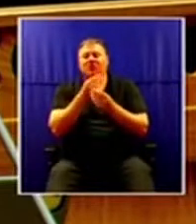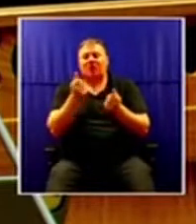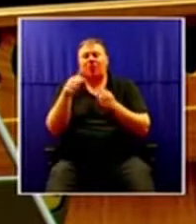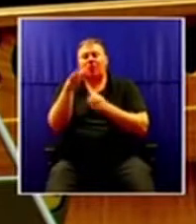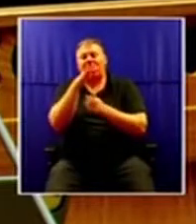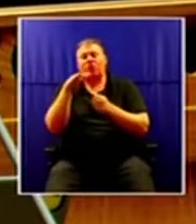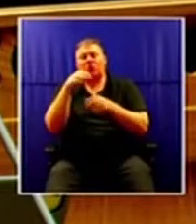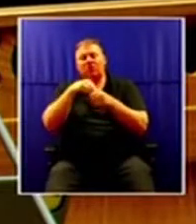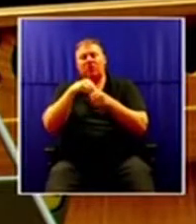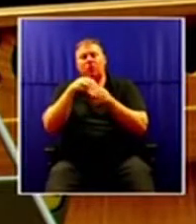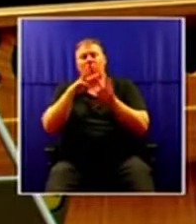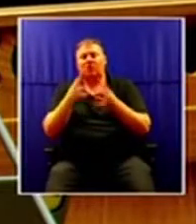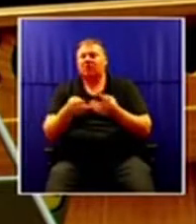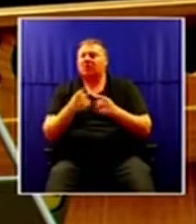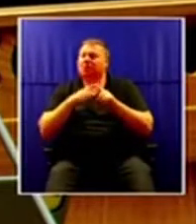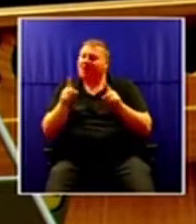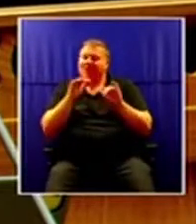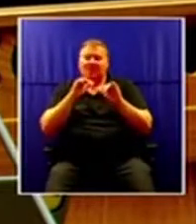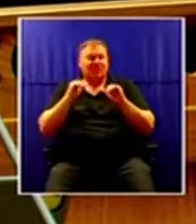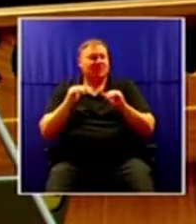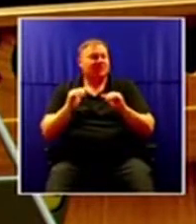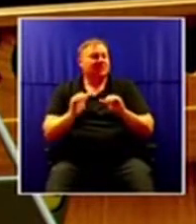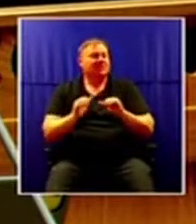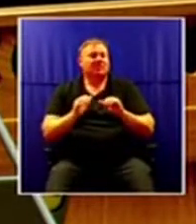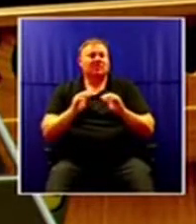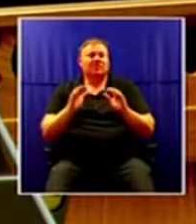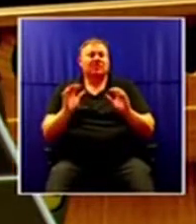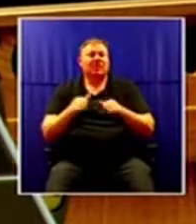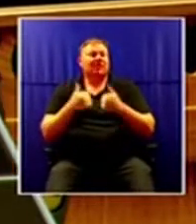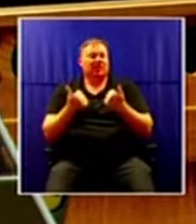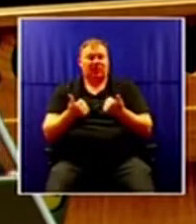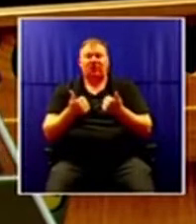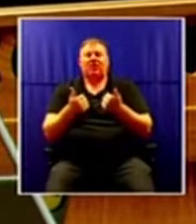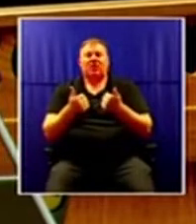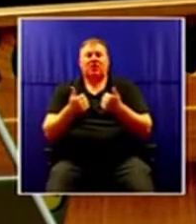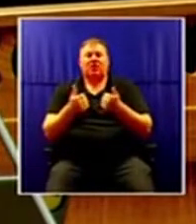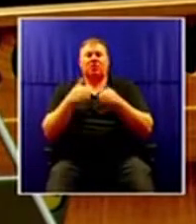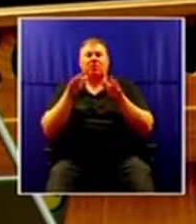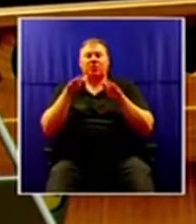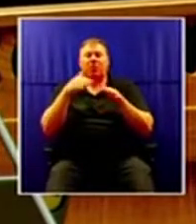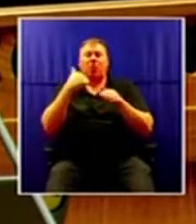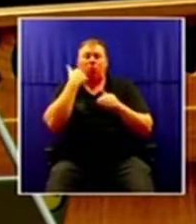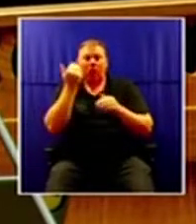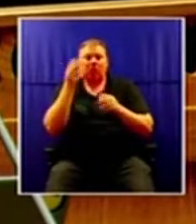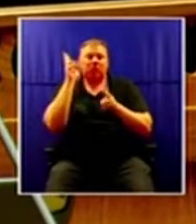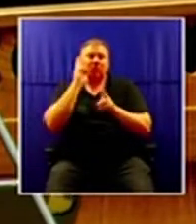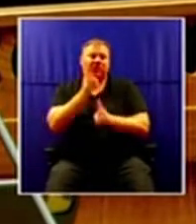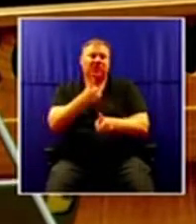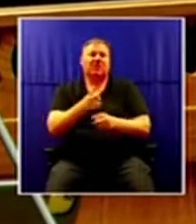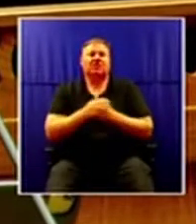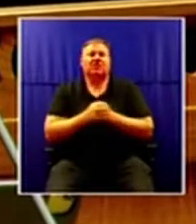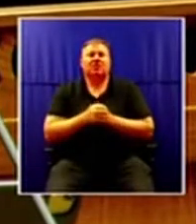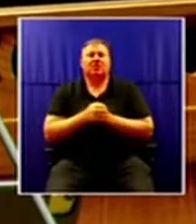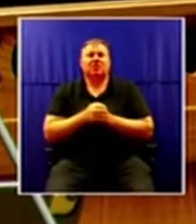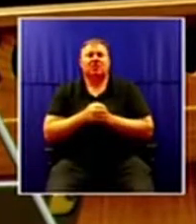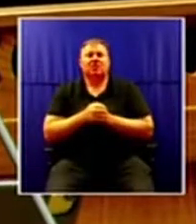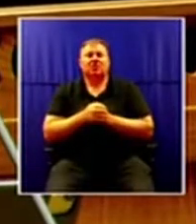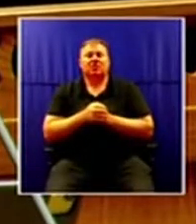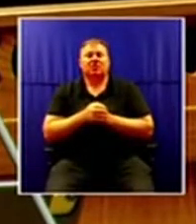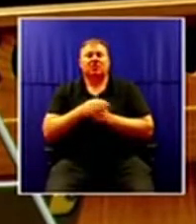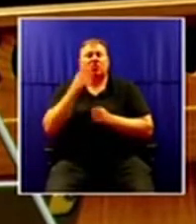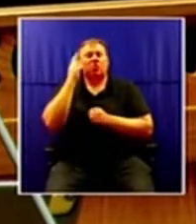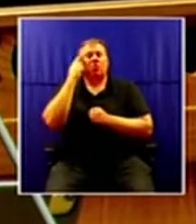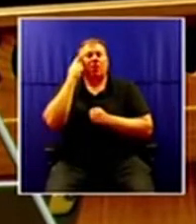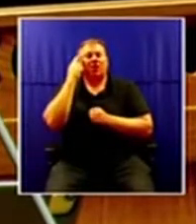still succeeded in being a choice destination. We are mindful that for our international